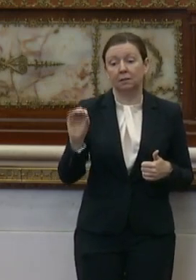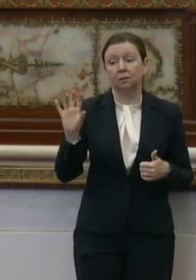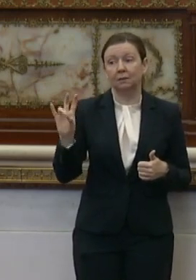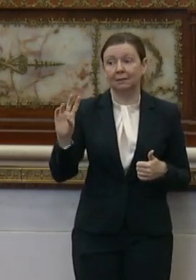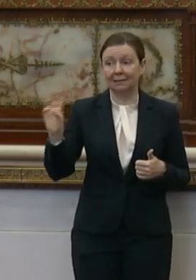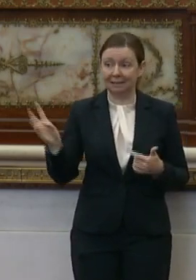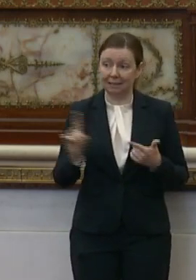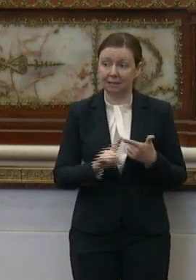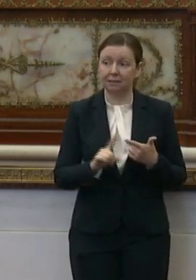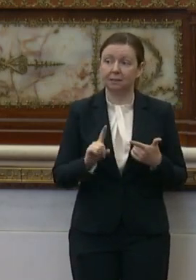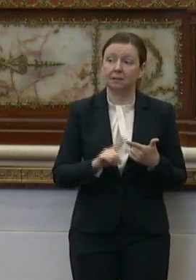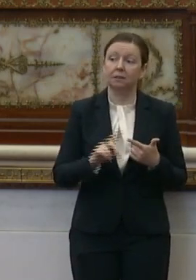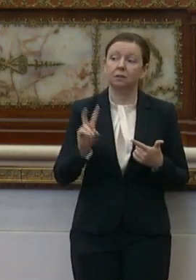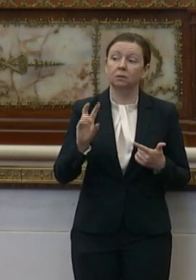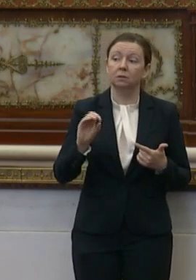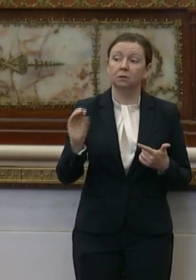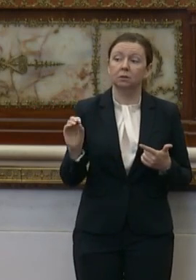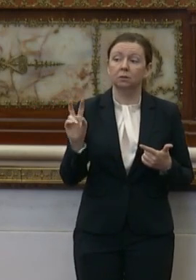200076,